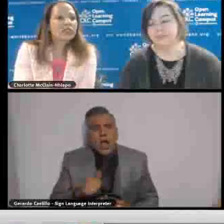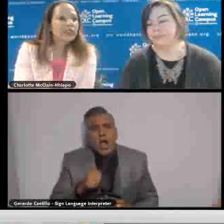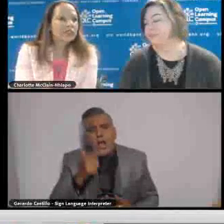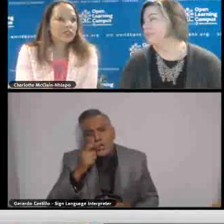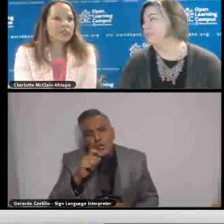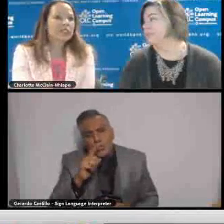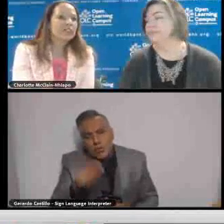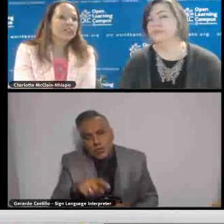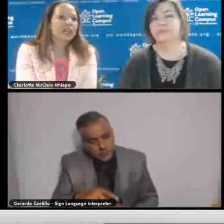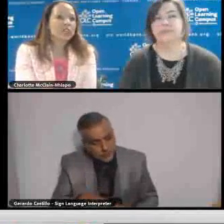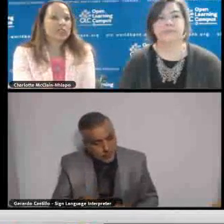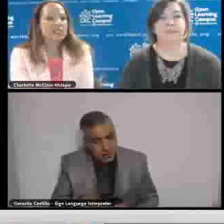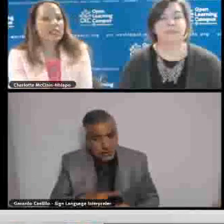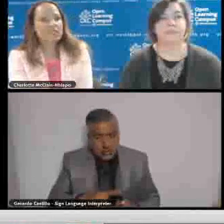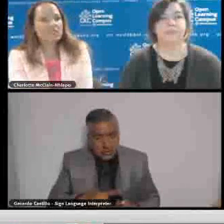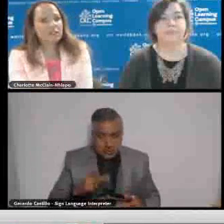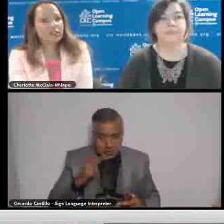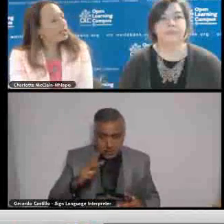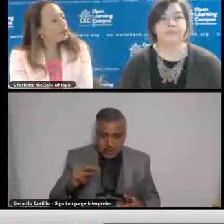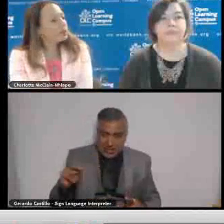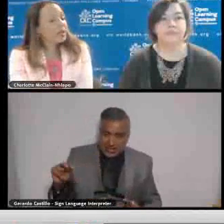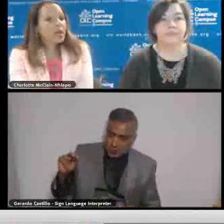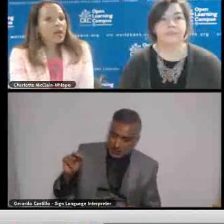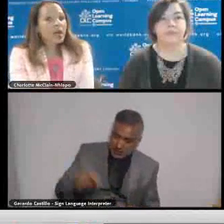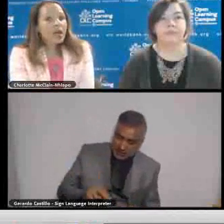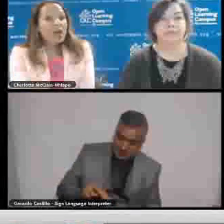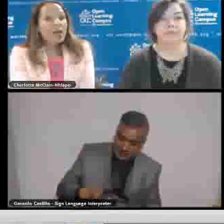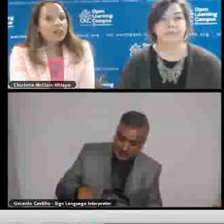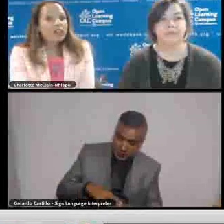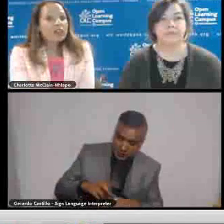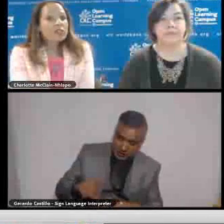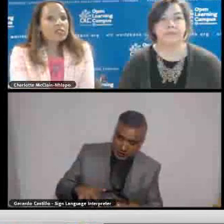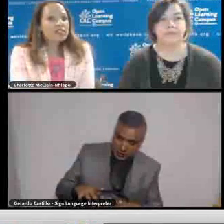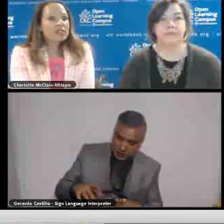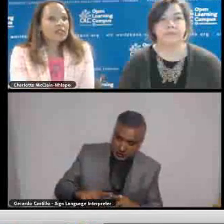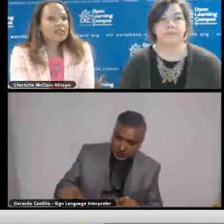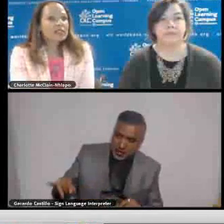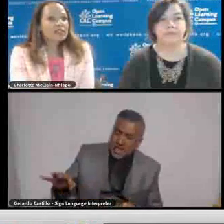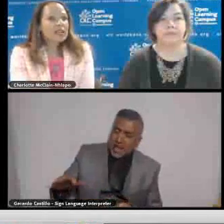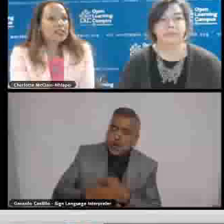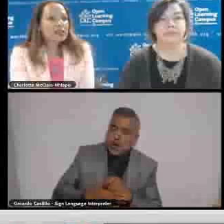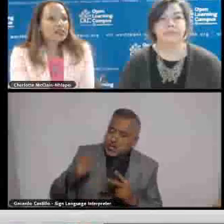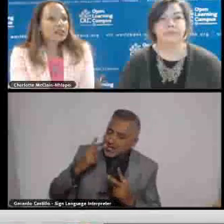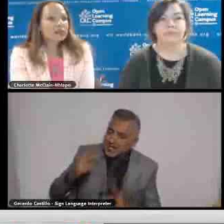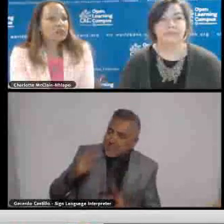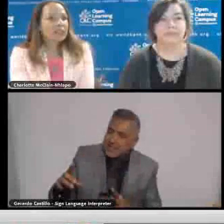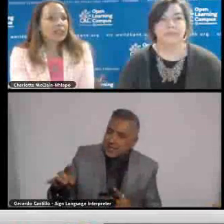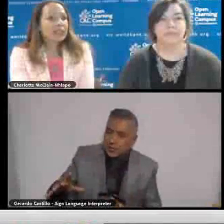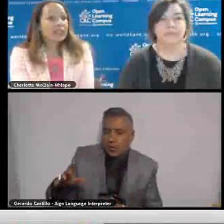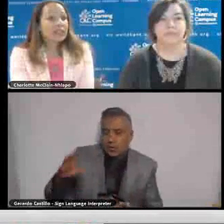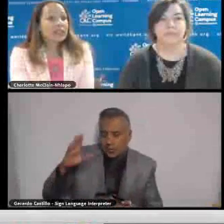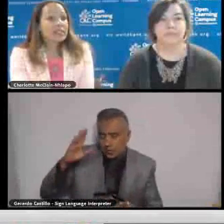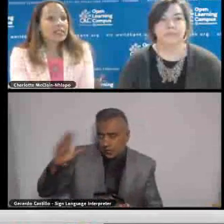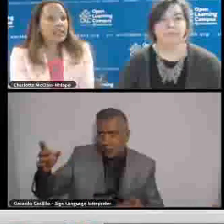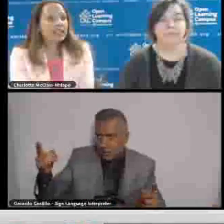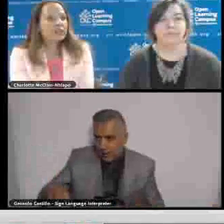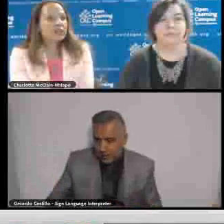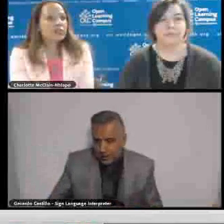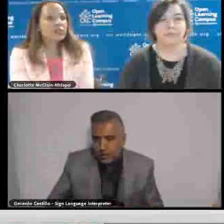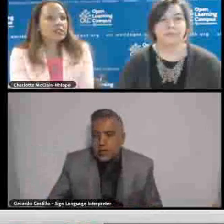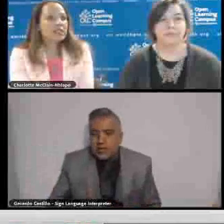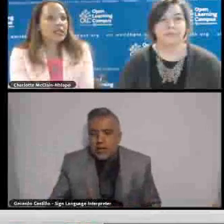countries perceive natural disasters differently. If a country sees a disaster as inevitable, they're less likely to